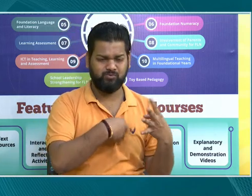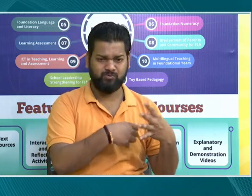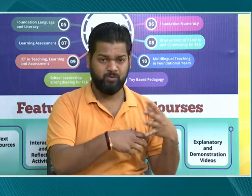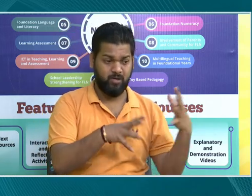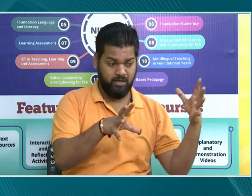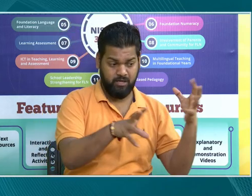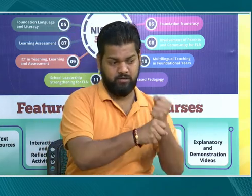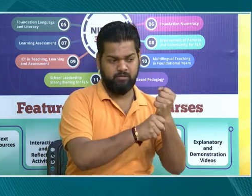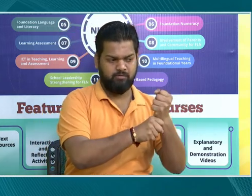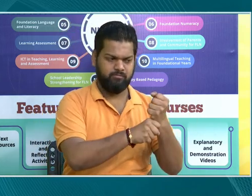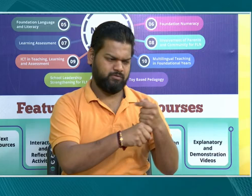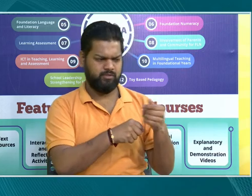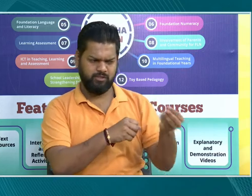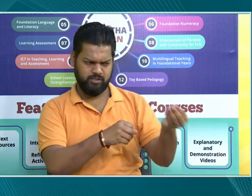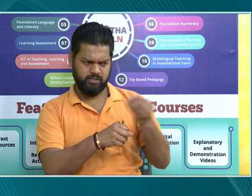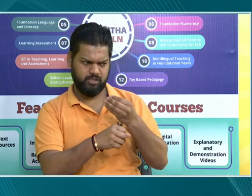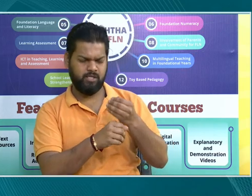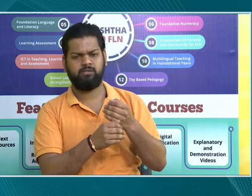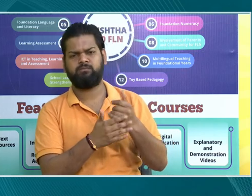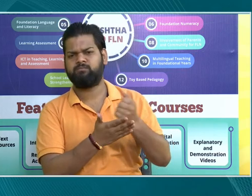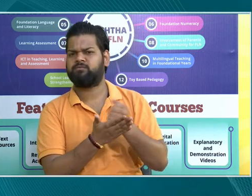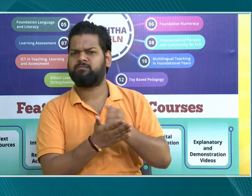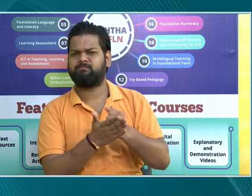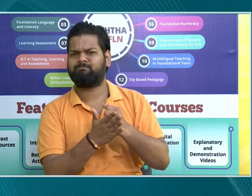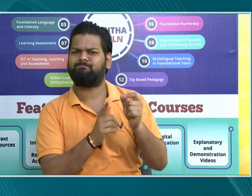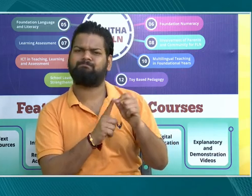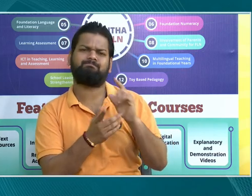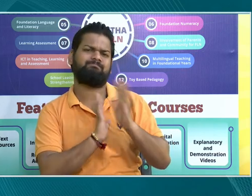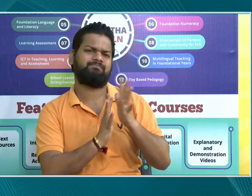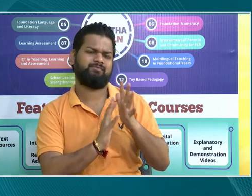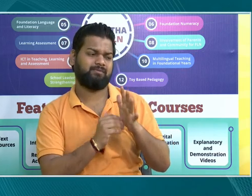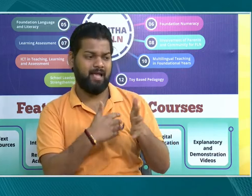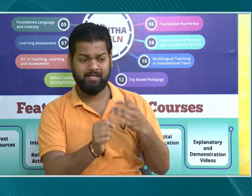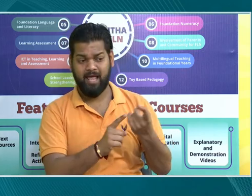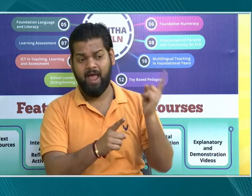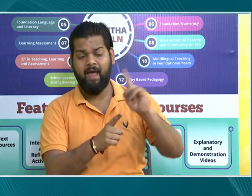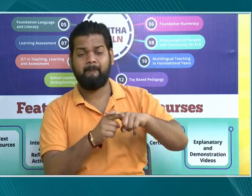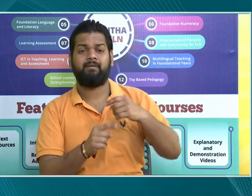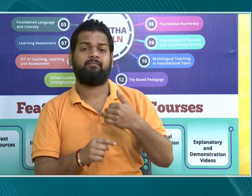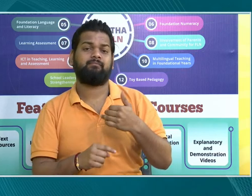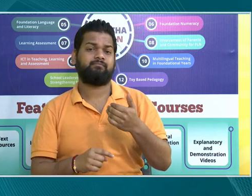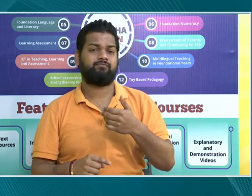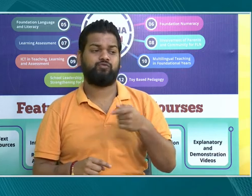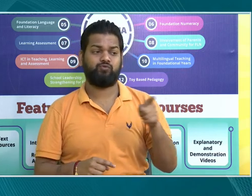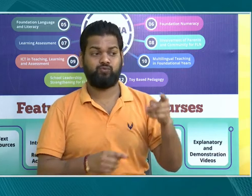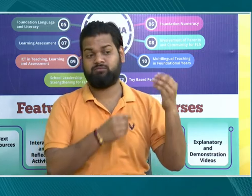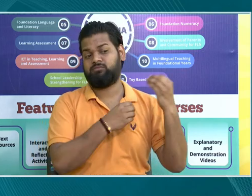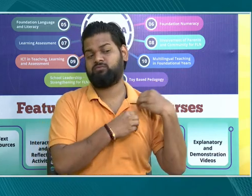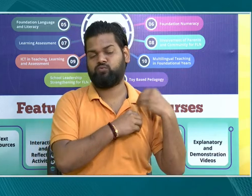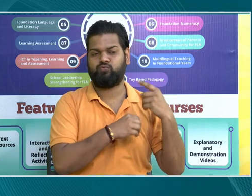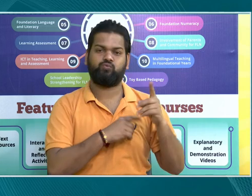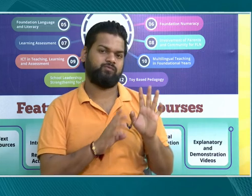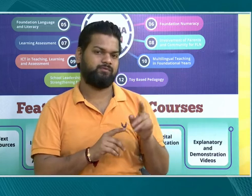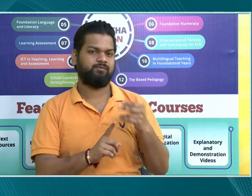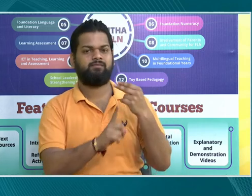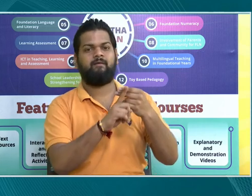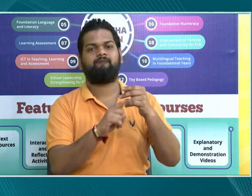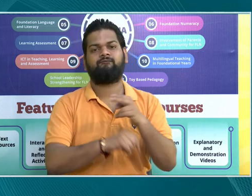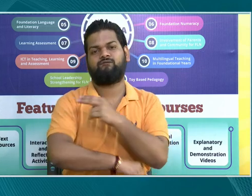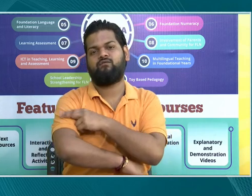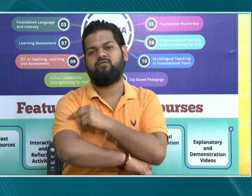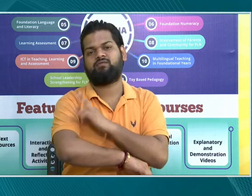me. And if anything happens to me, you are not responsible. That is called volunteering.